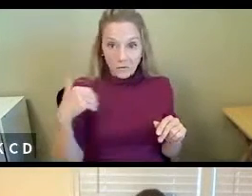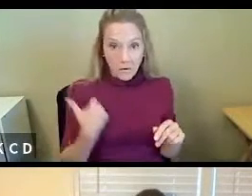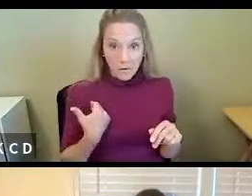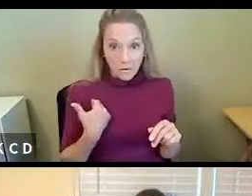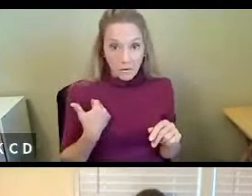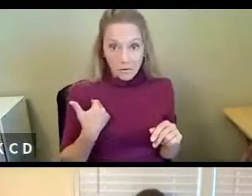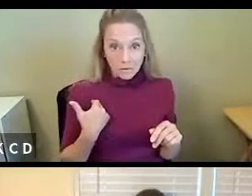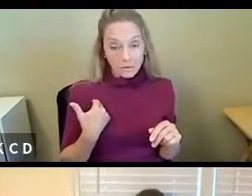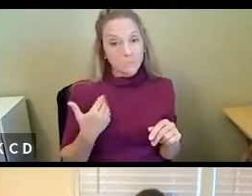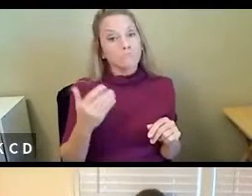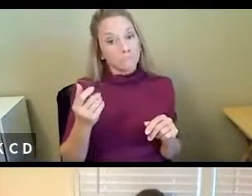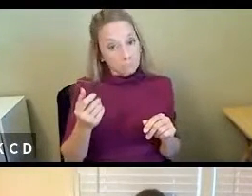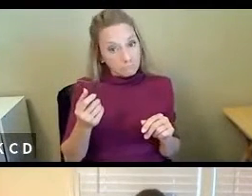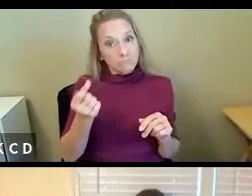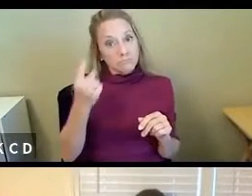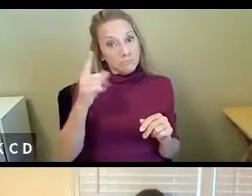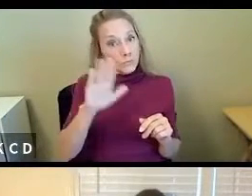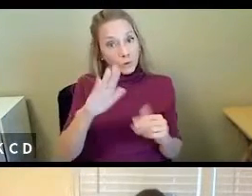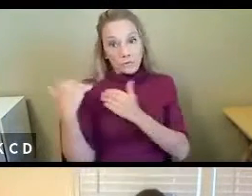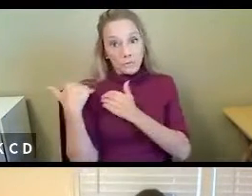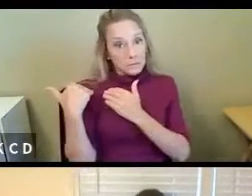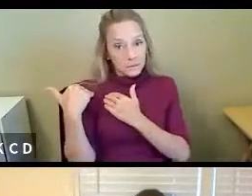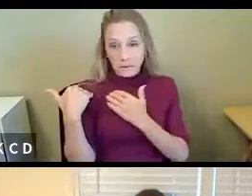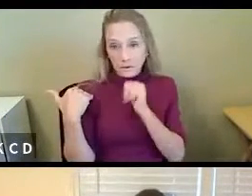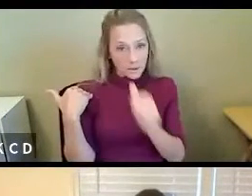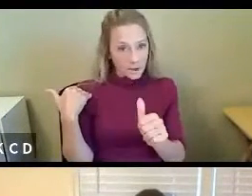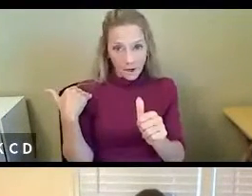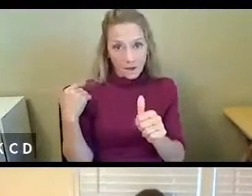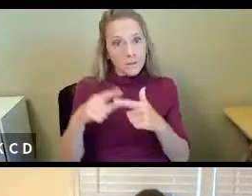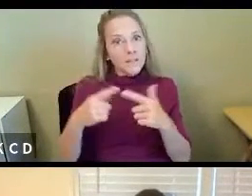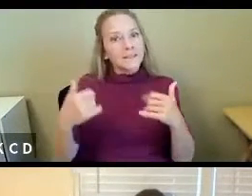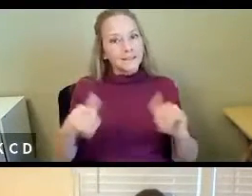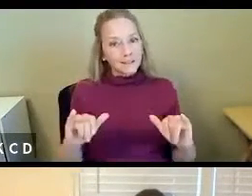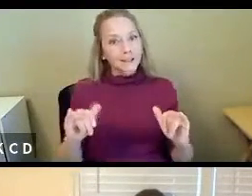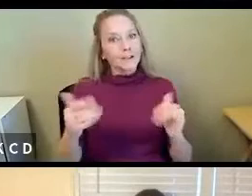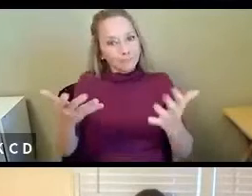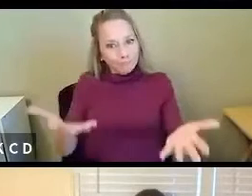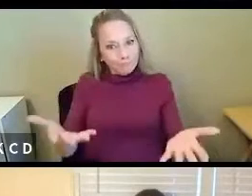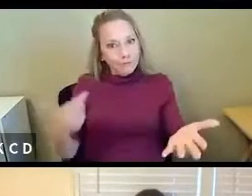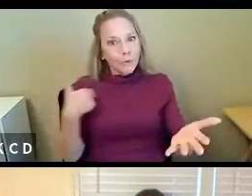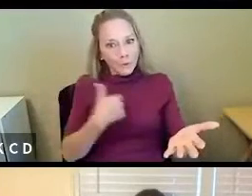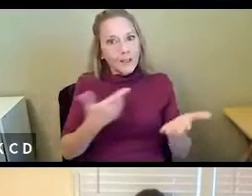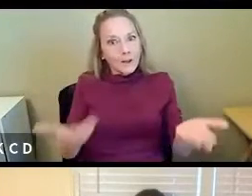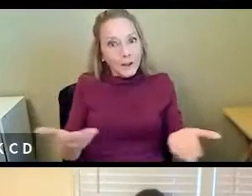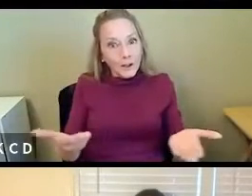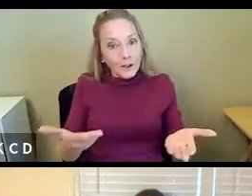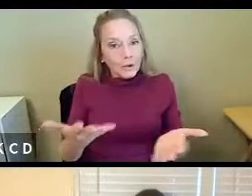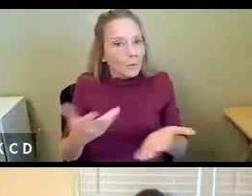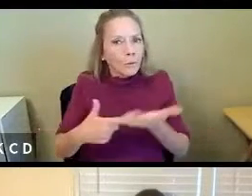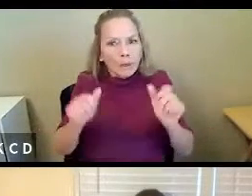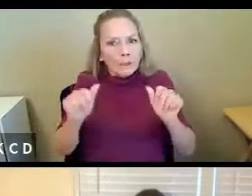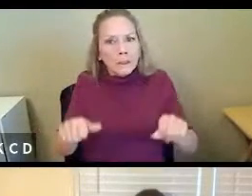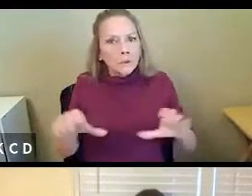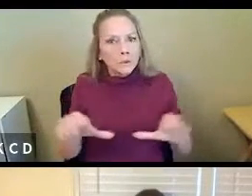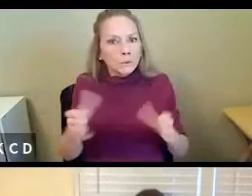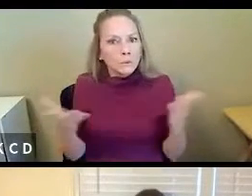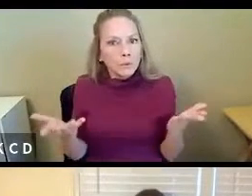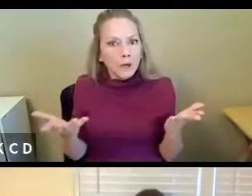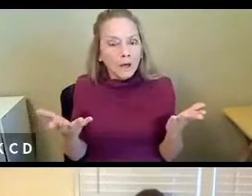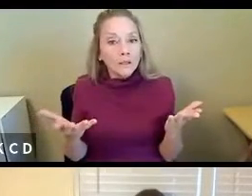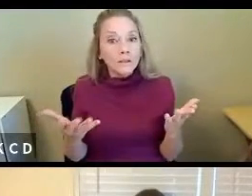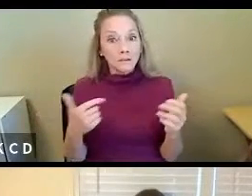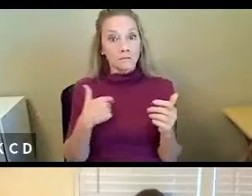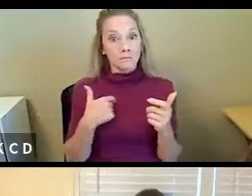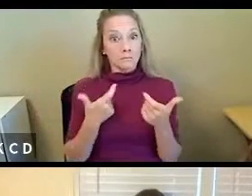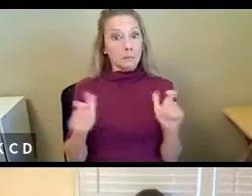fault, and arguably it's not your responsibility. Yet here we are. So what can be done? My